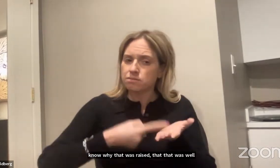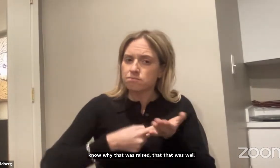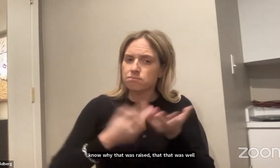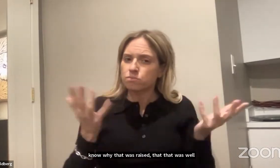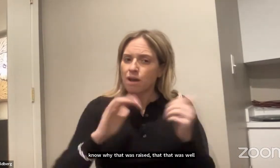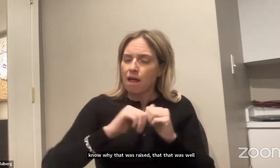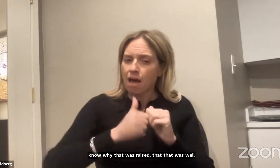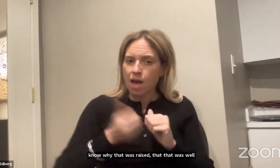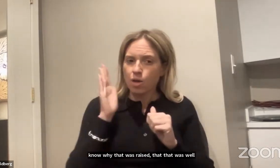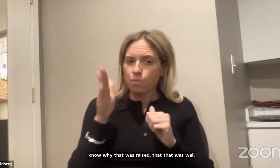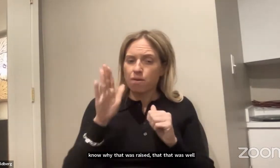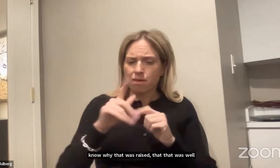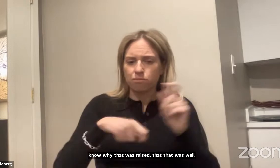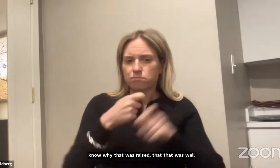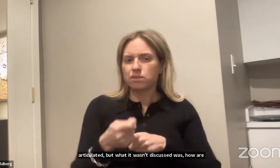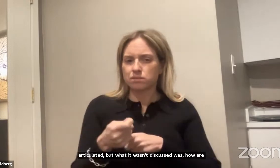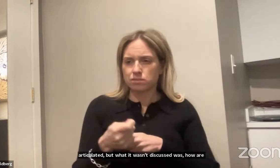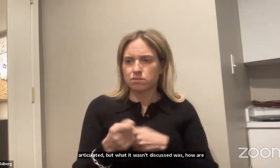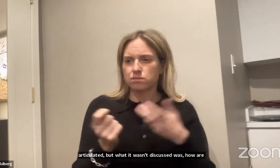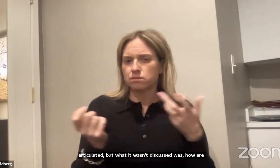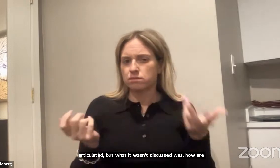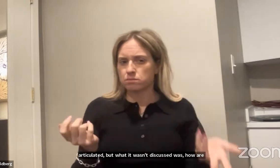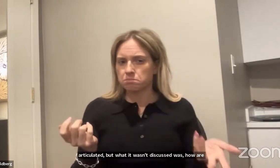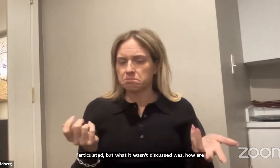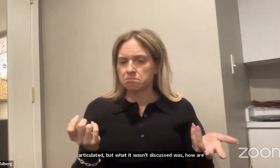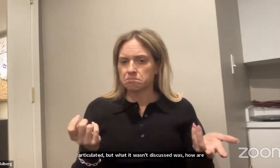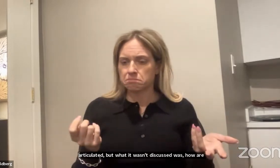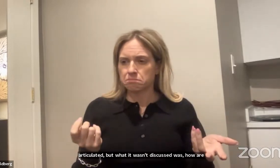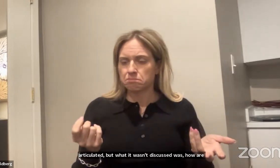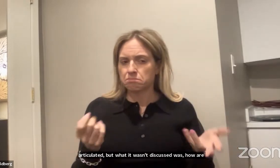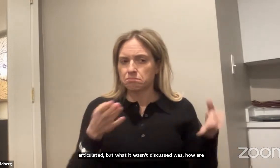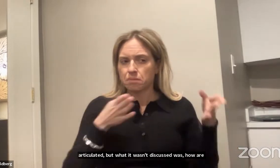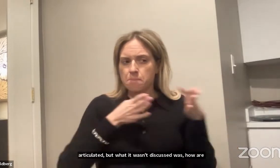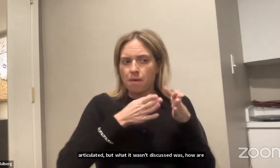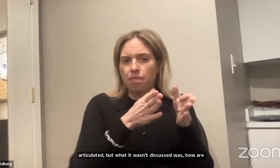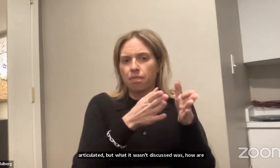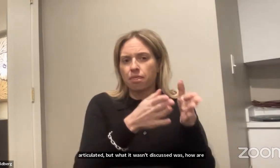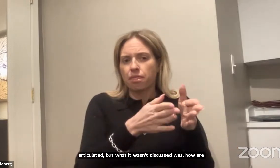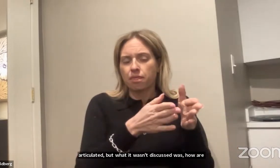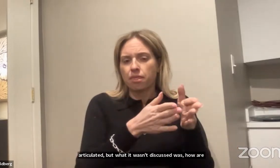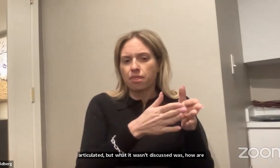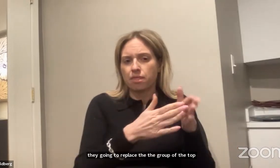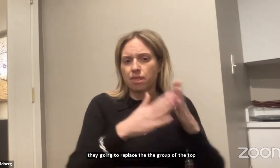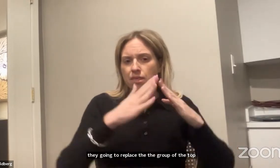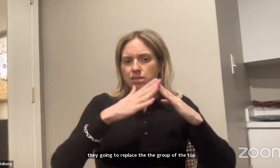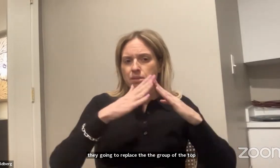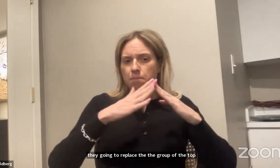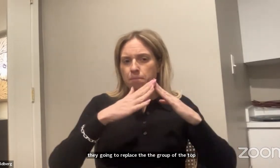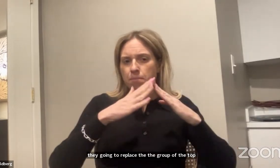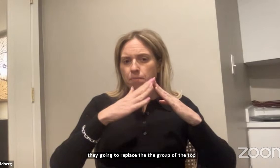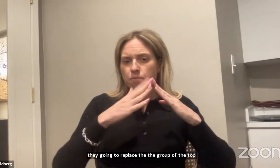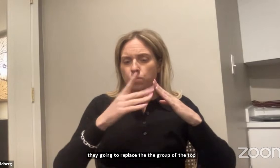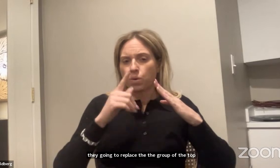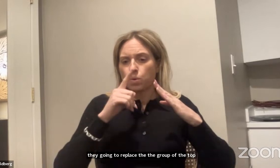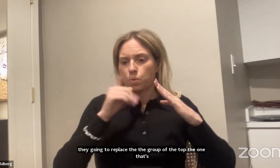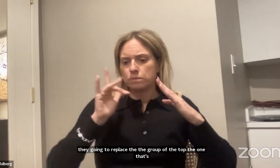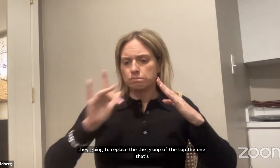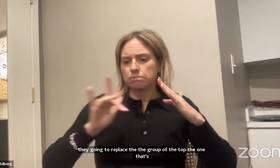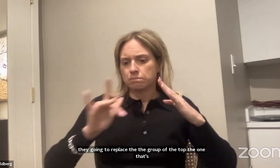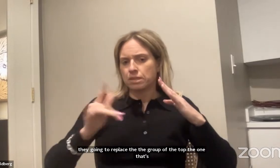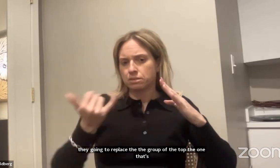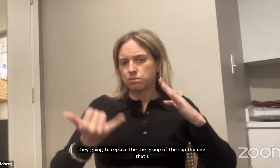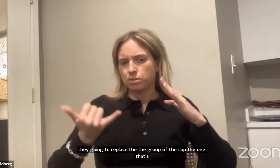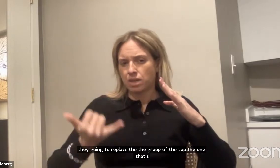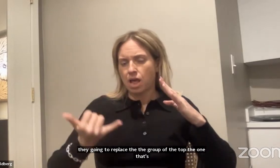how are they going to replace the pent roof at the top, the one that's missing currently, and that